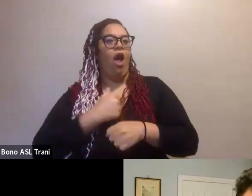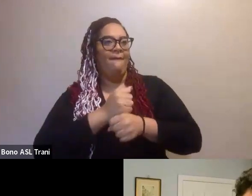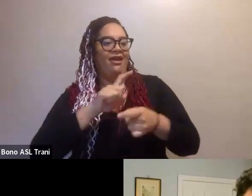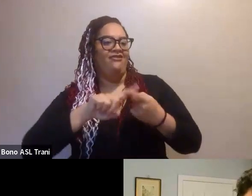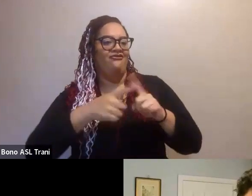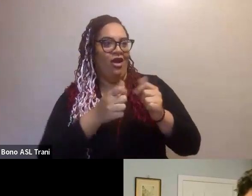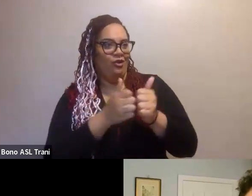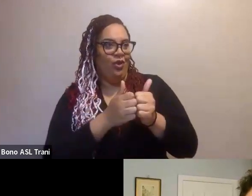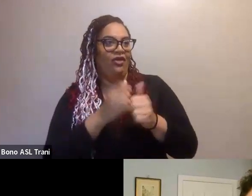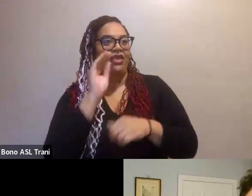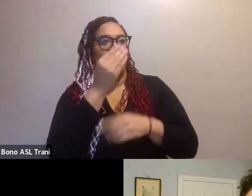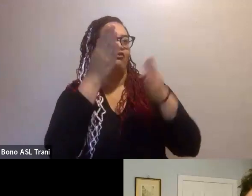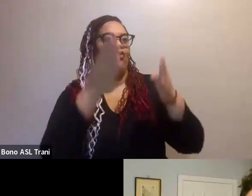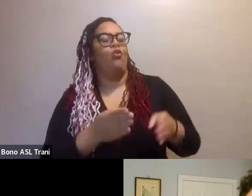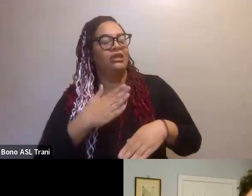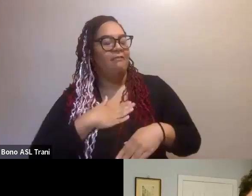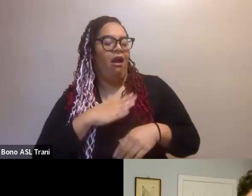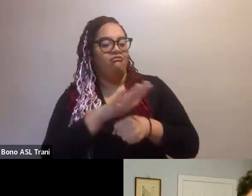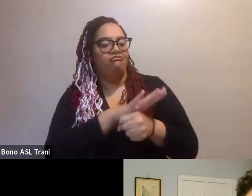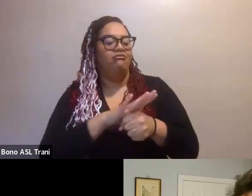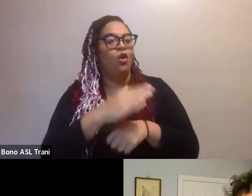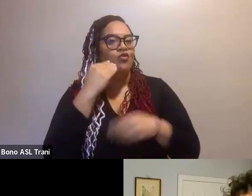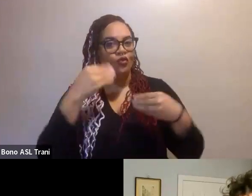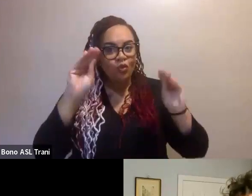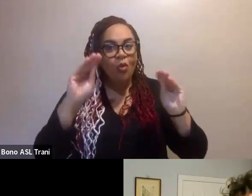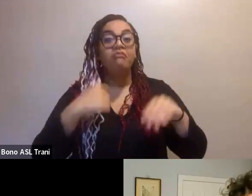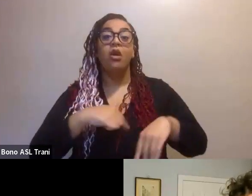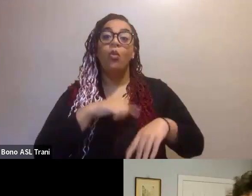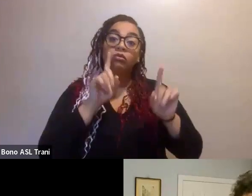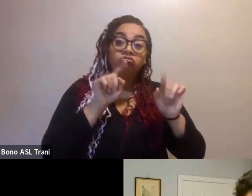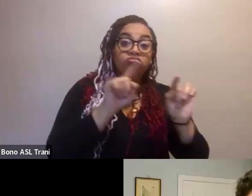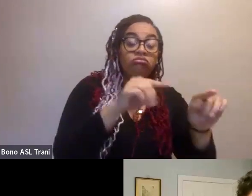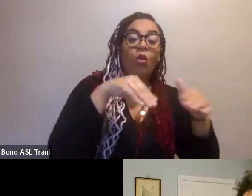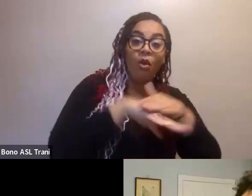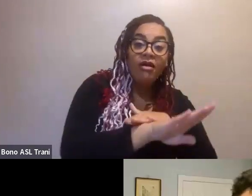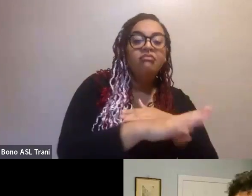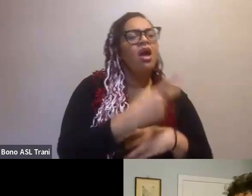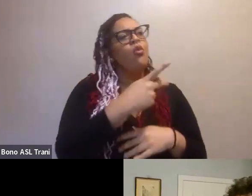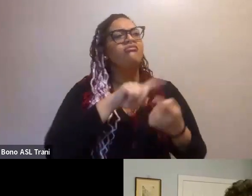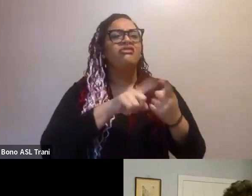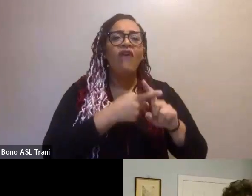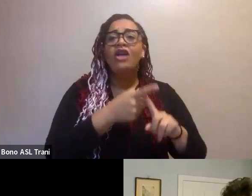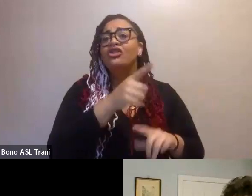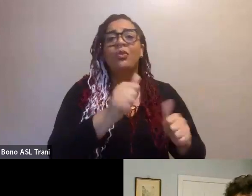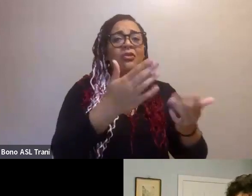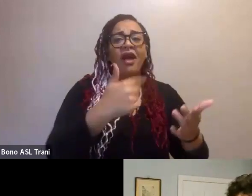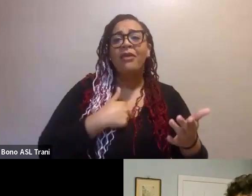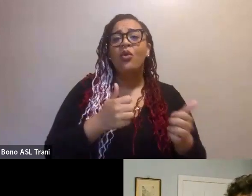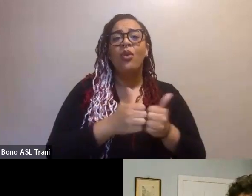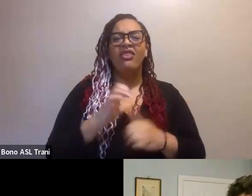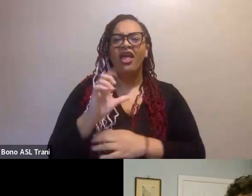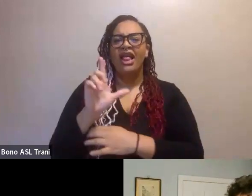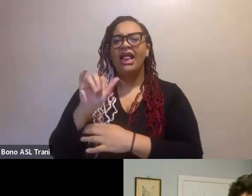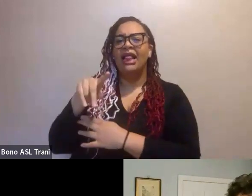my local grocery store. When I would go in and we were kind of buddies, and she would give me clippings, sort of